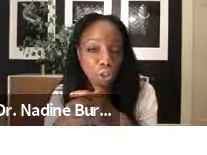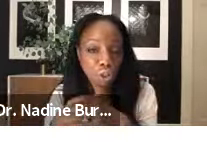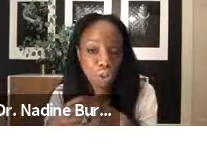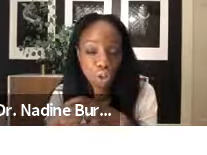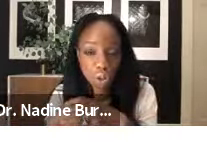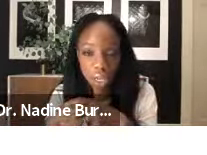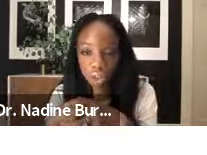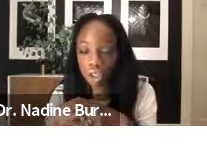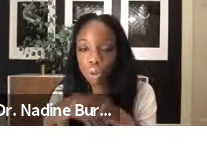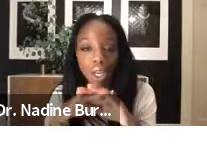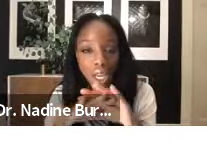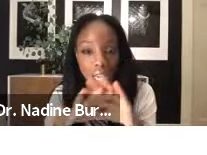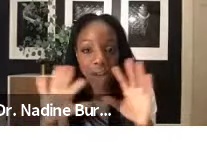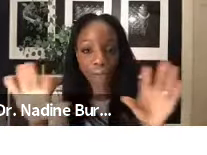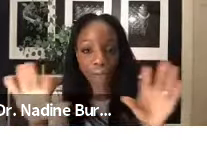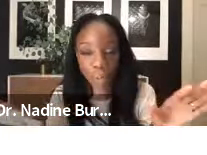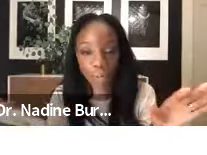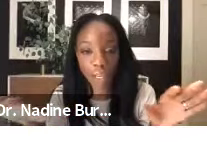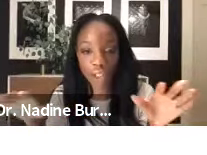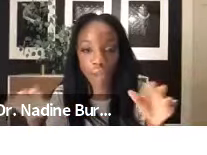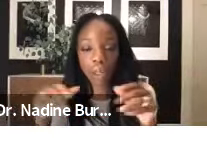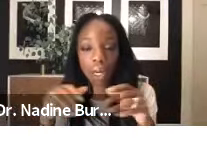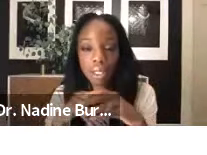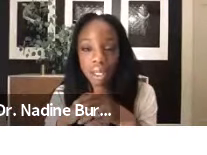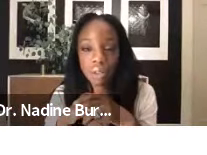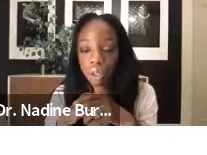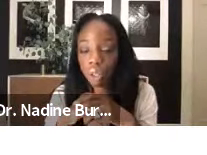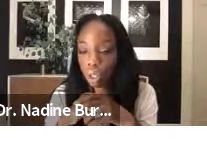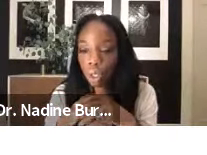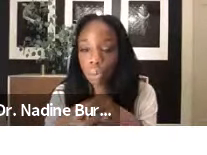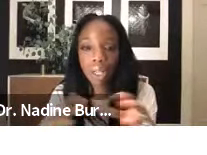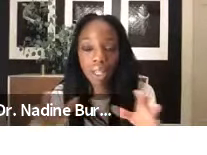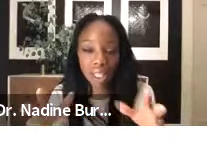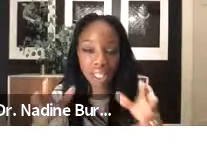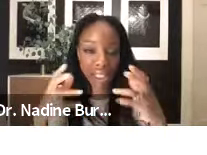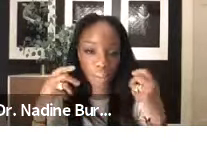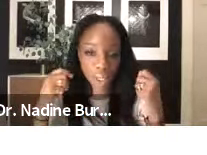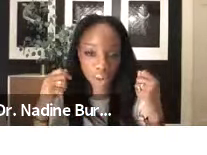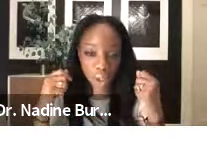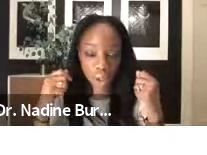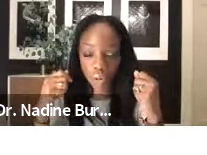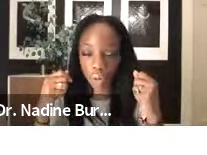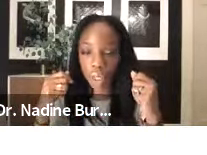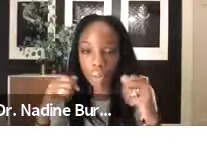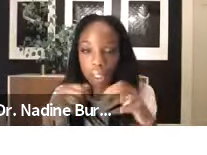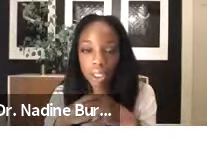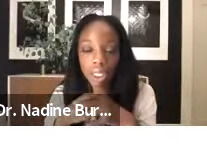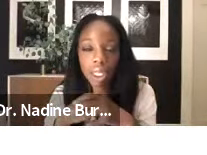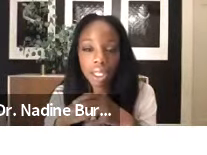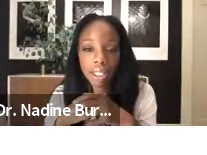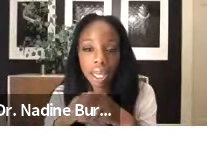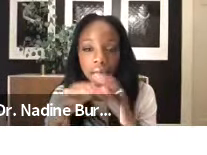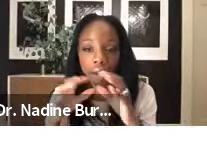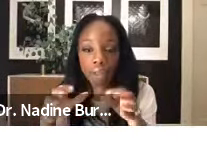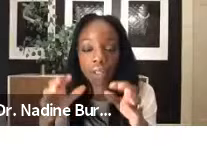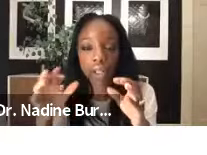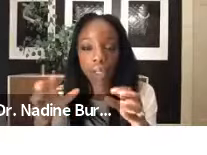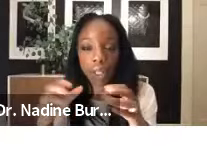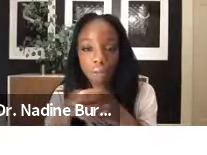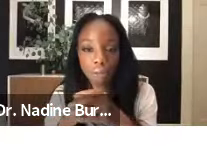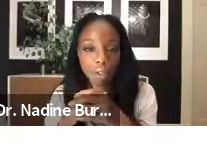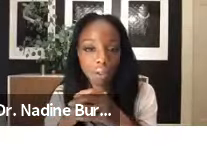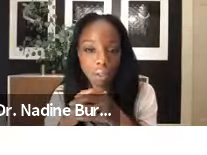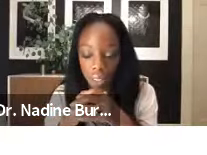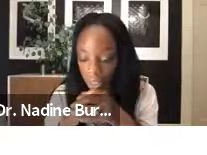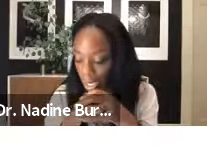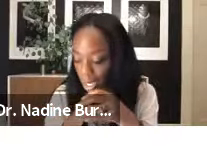allocation strategy or simplify this process, one of the things that I'm hearing overwhelmingly is that this